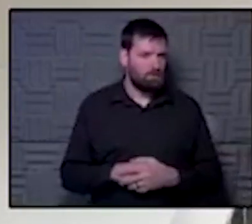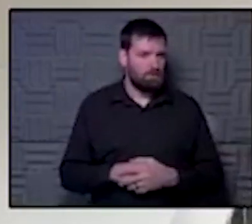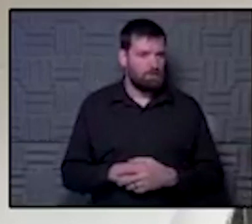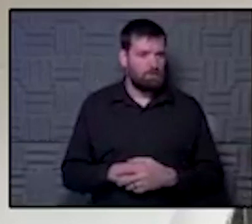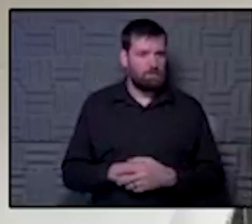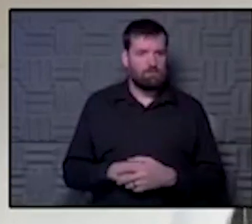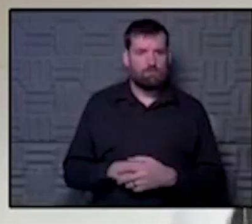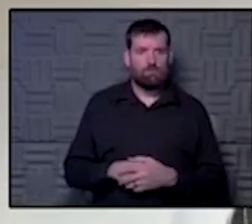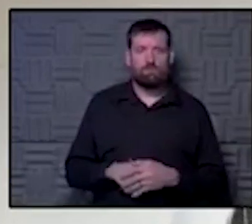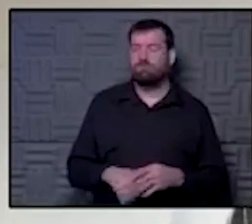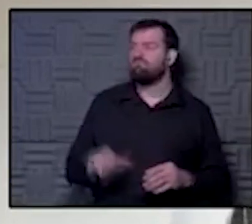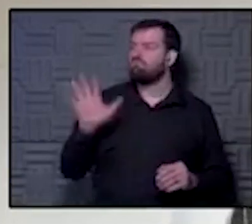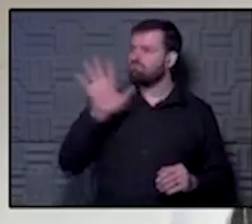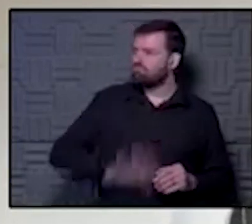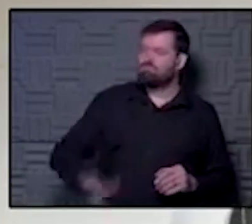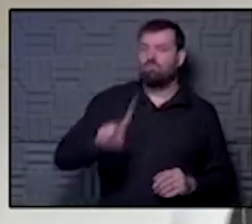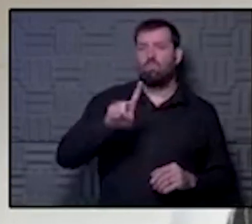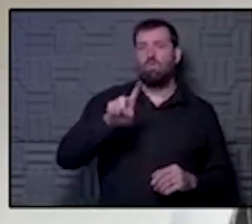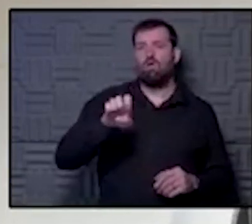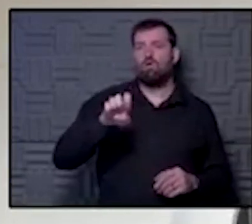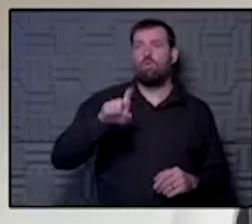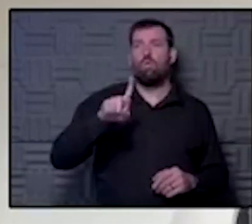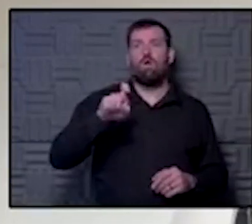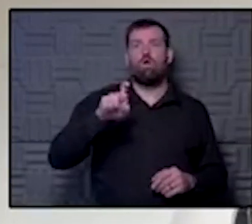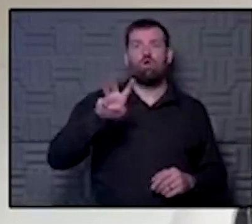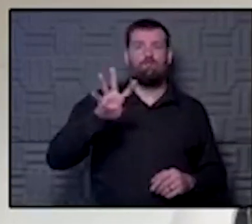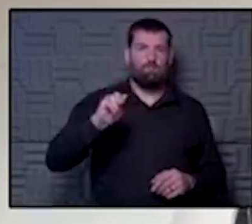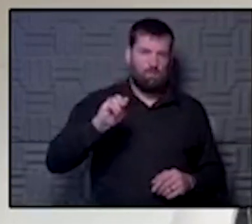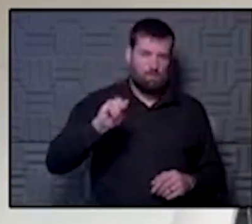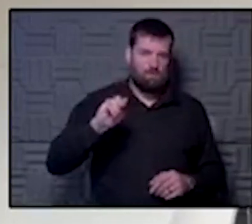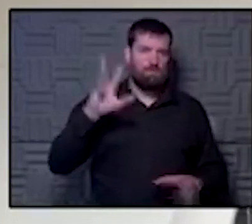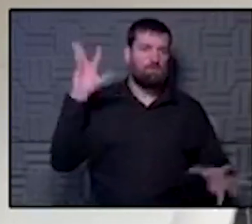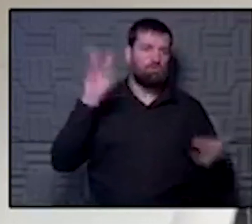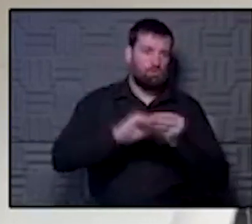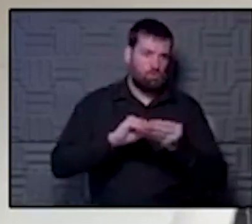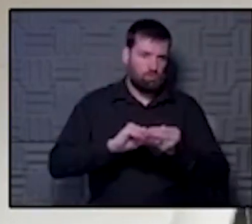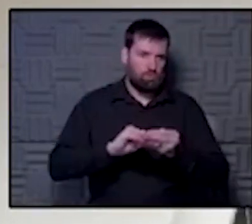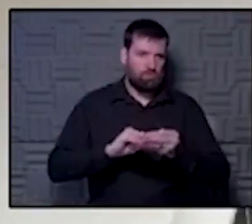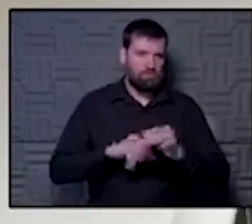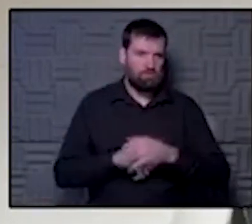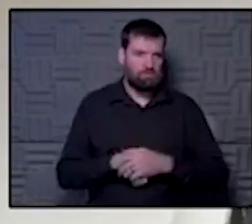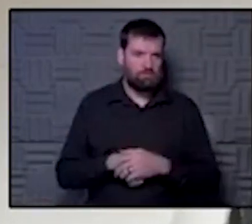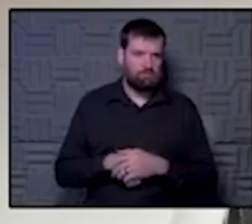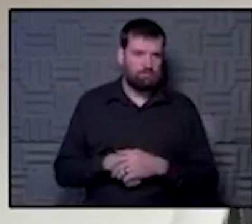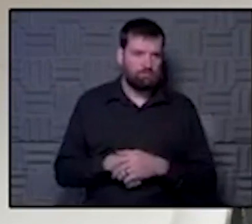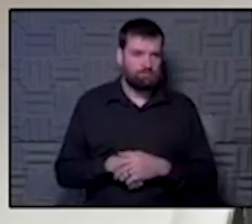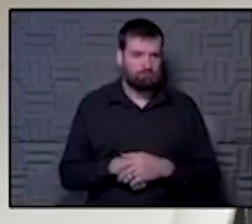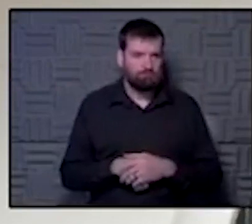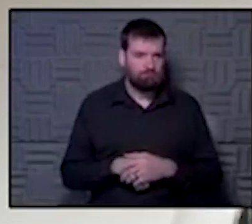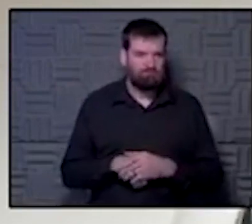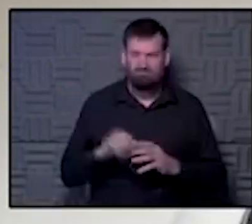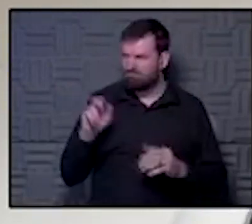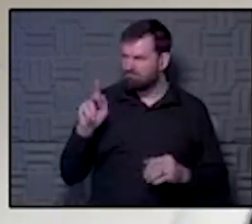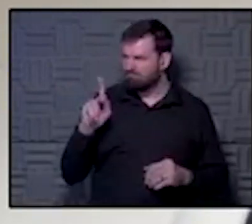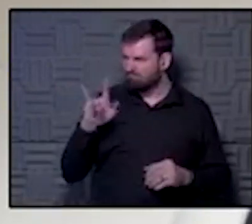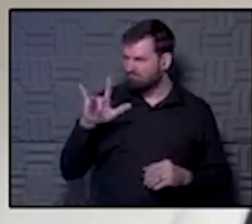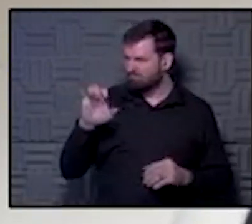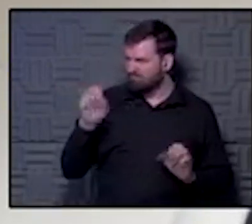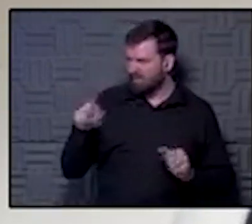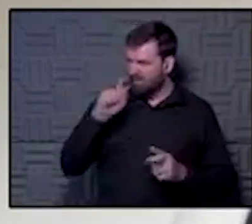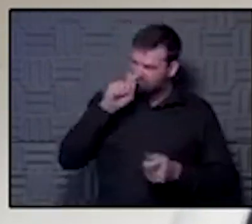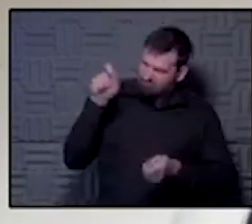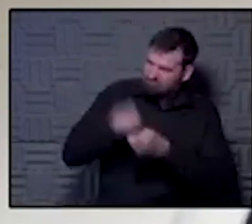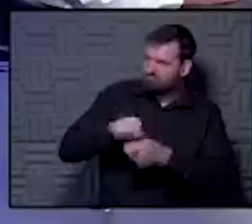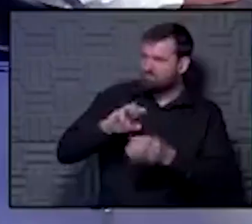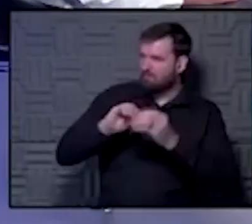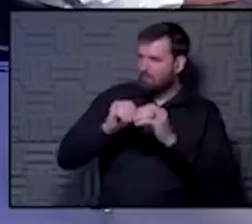We have about 140 total at KU at the hospital. Kyle can probably dial in the exact number a little bit better than